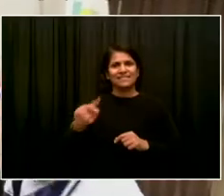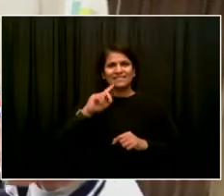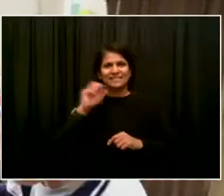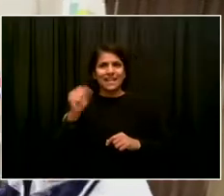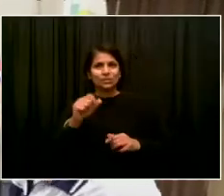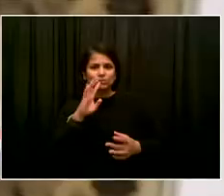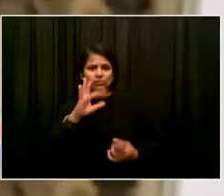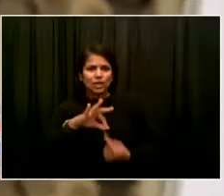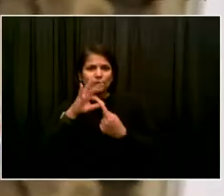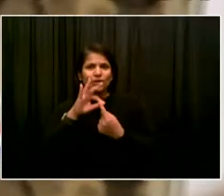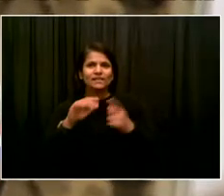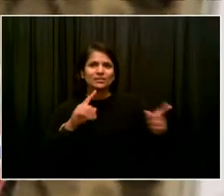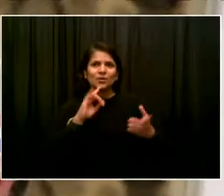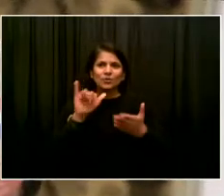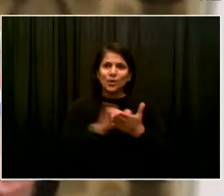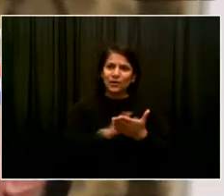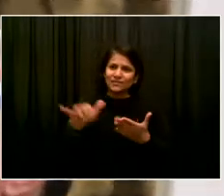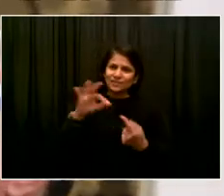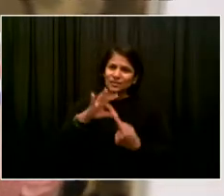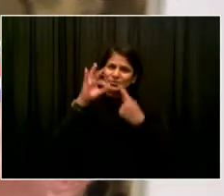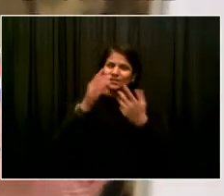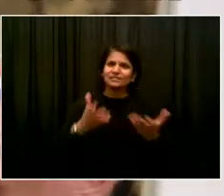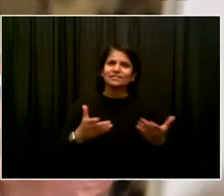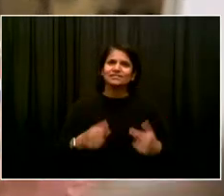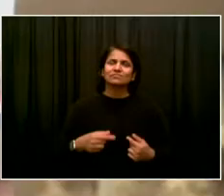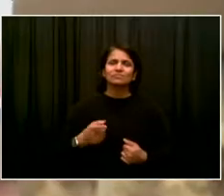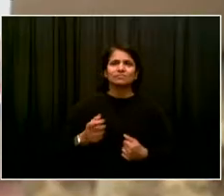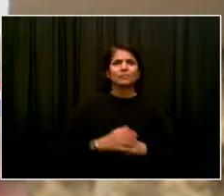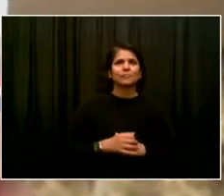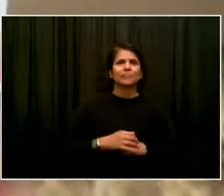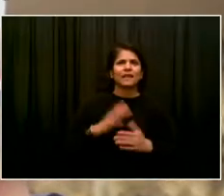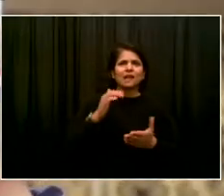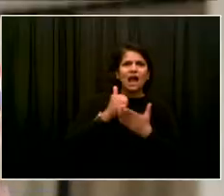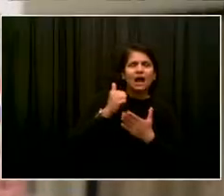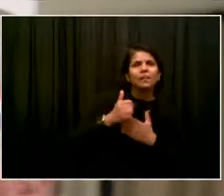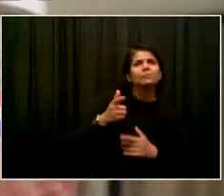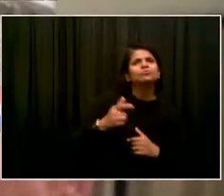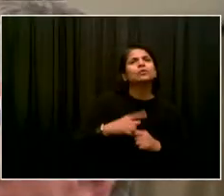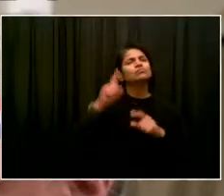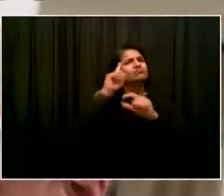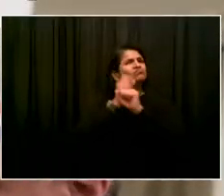doing this. It might be helpful if you think of yourself as an animal.